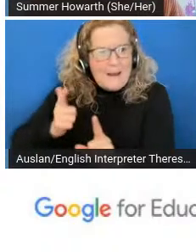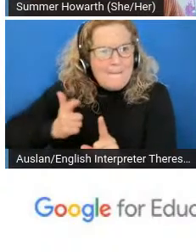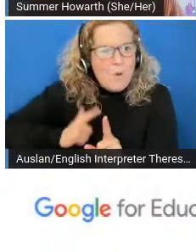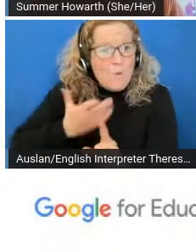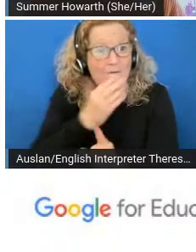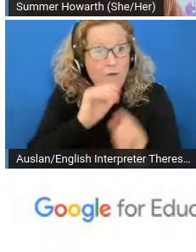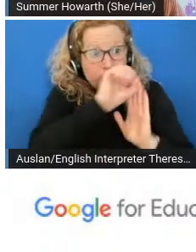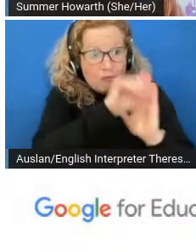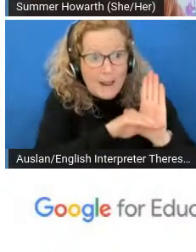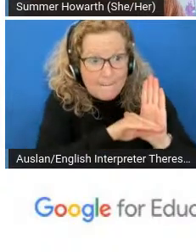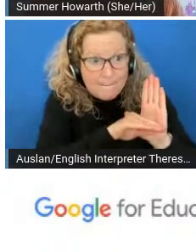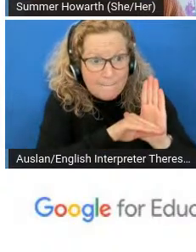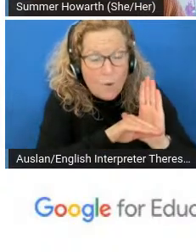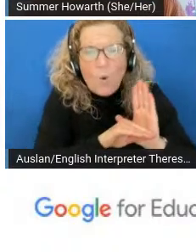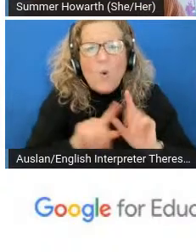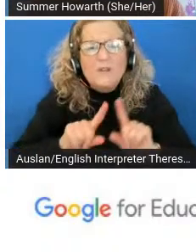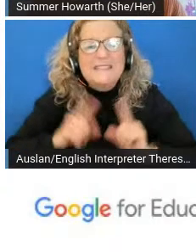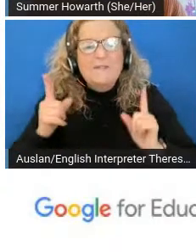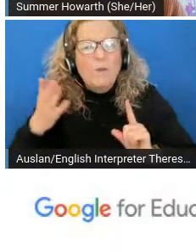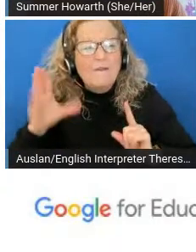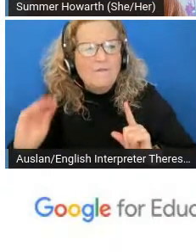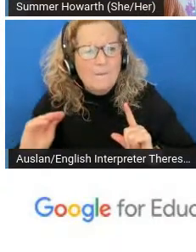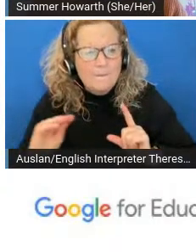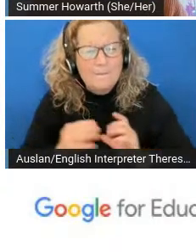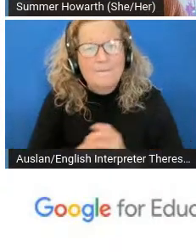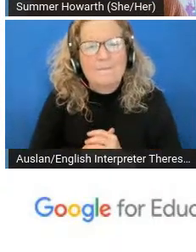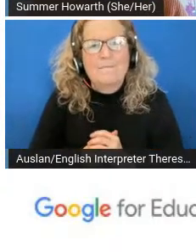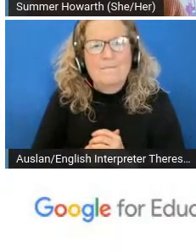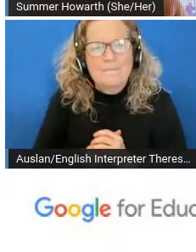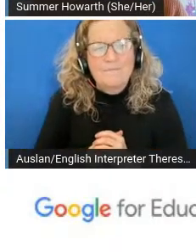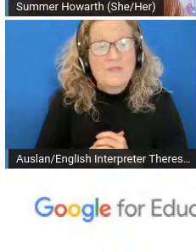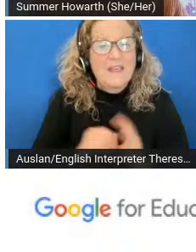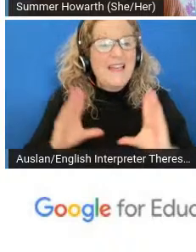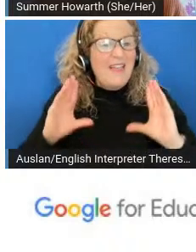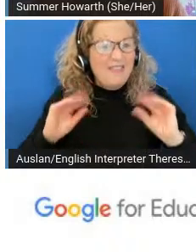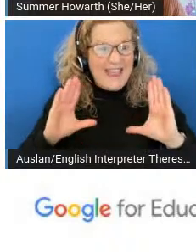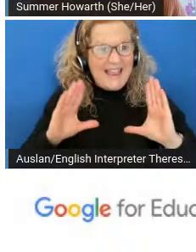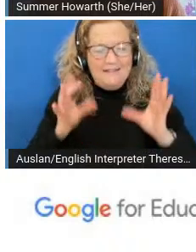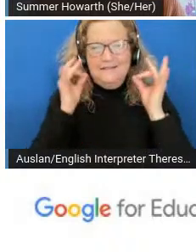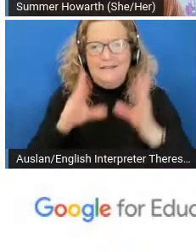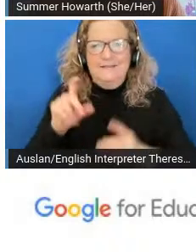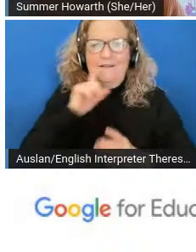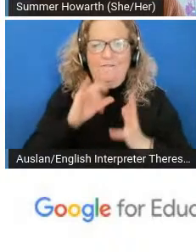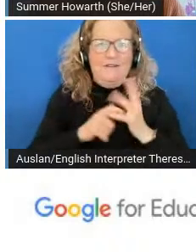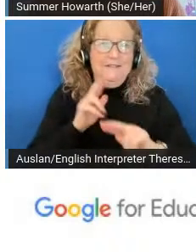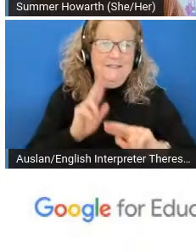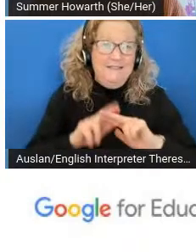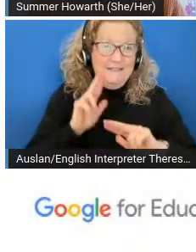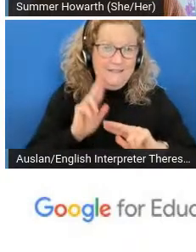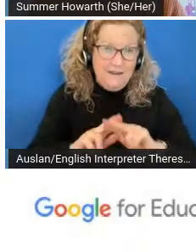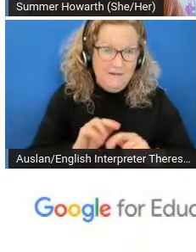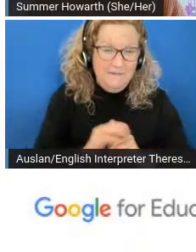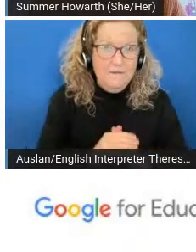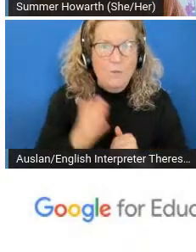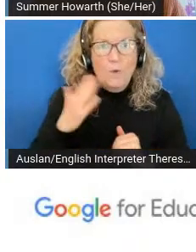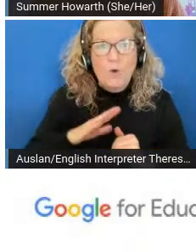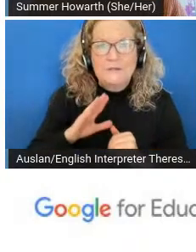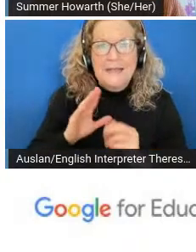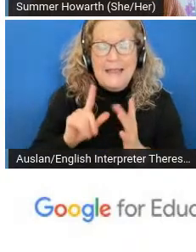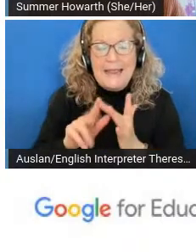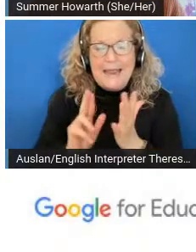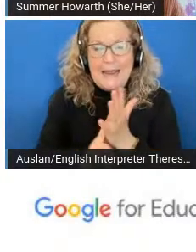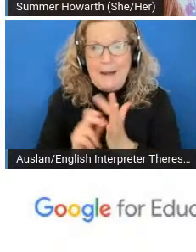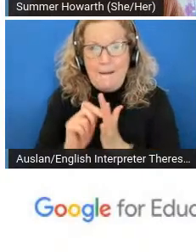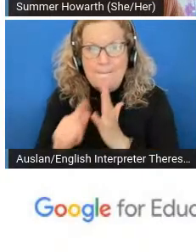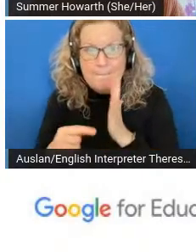or is it coming from somewhere else? And then we get into the fun stuff. So, for example, if we want input, why can't we